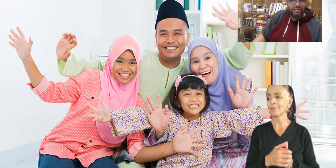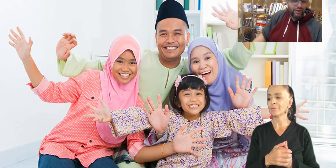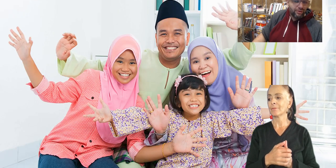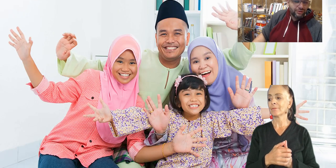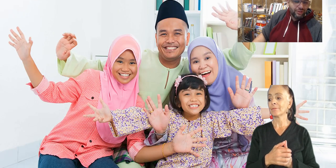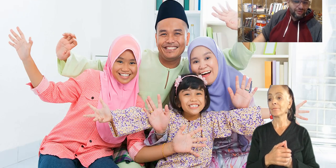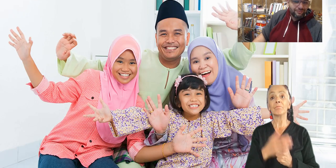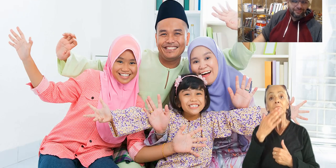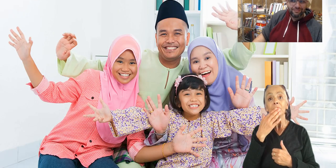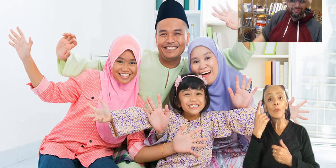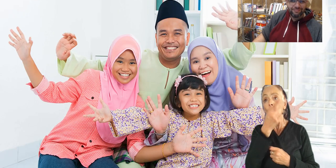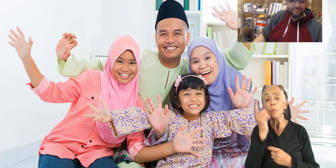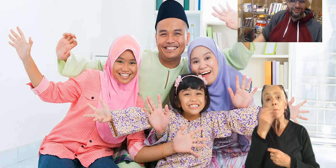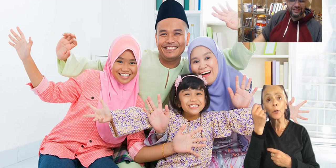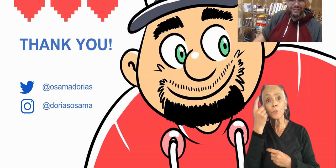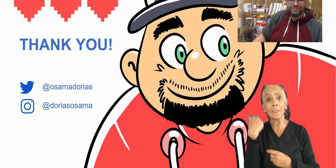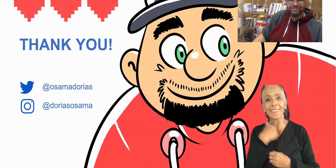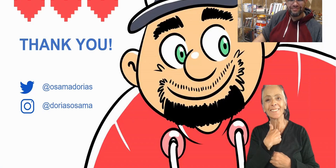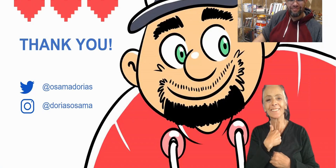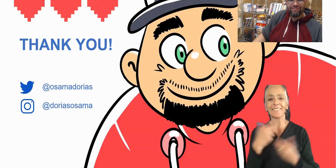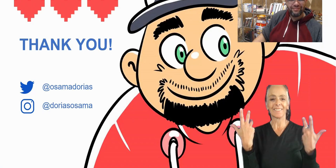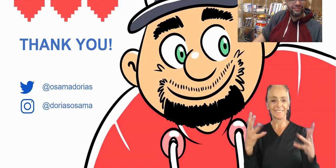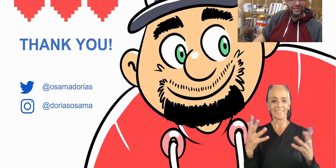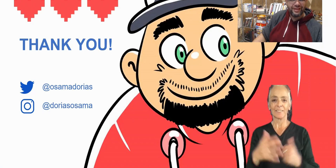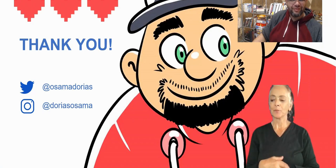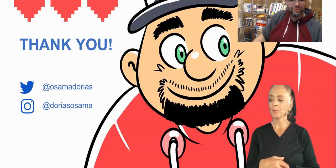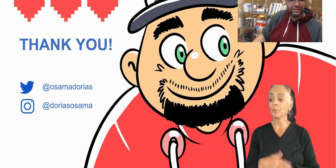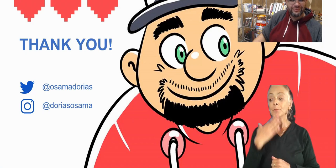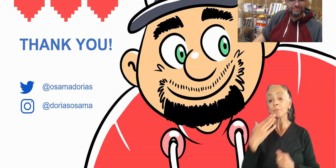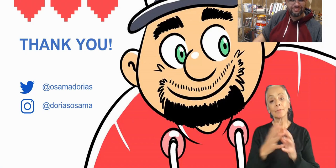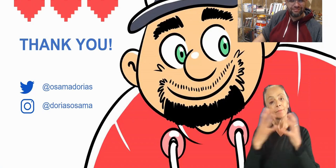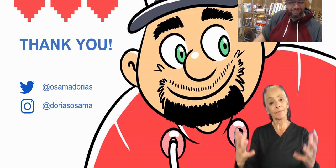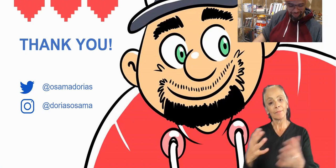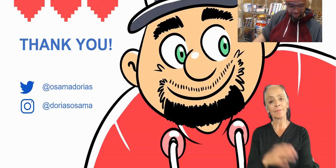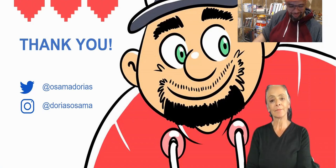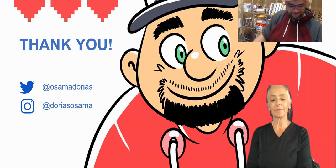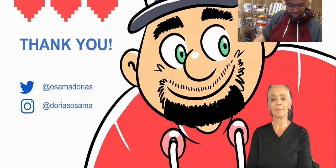may be better understood. And that's it. Thank you very much.